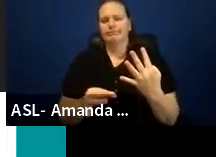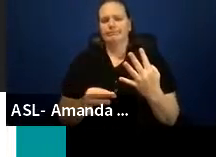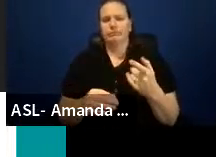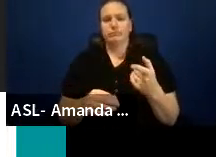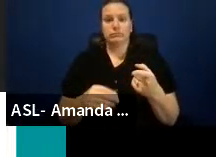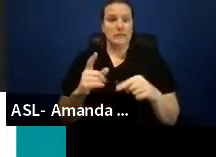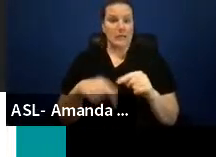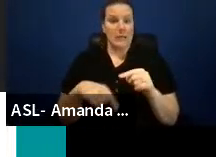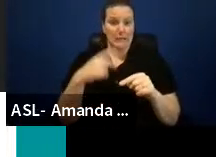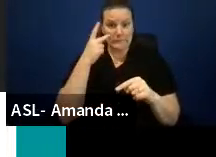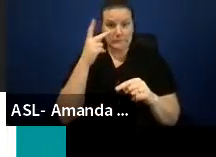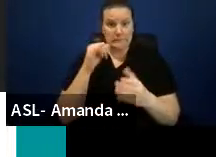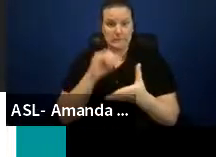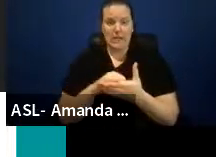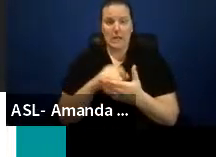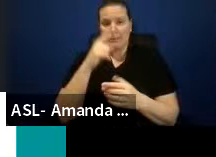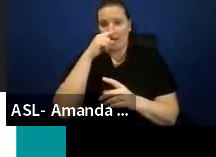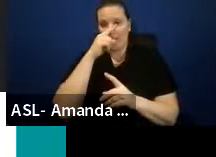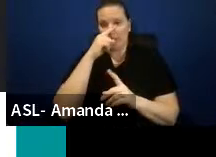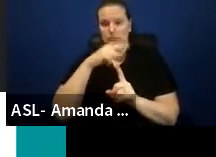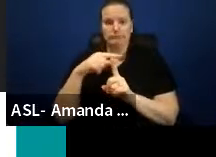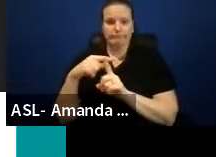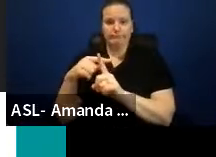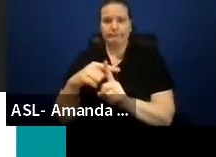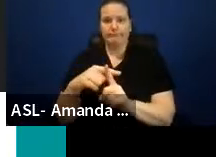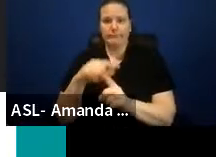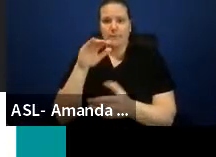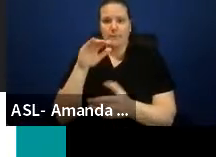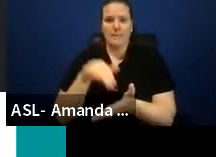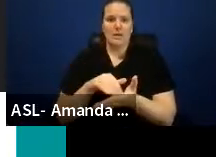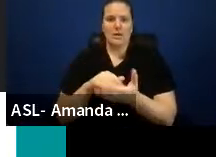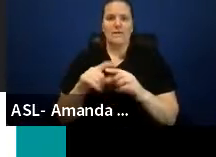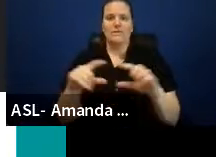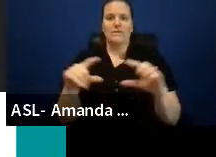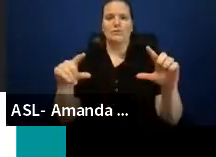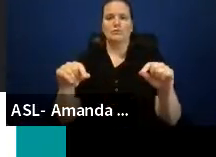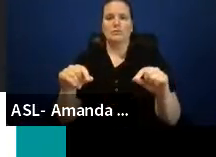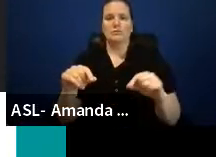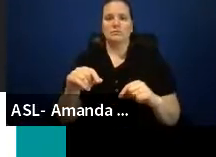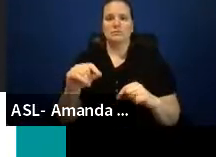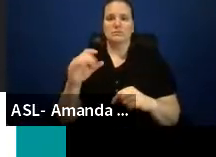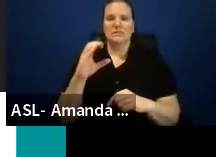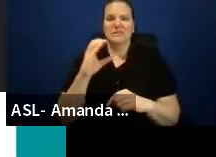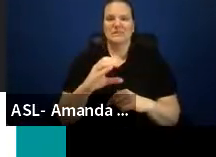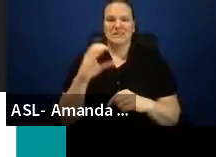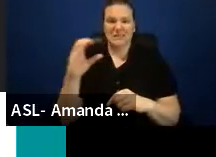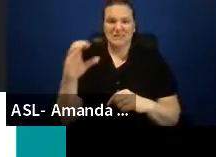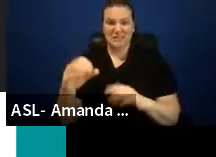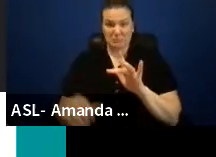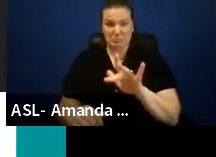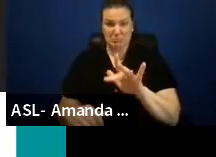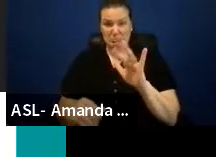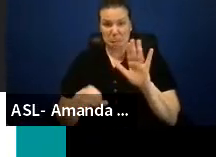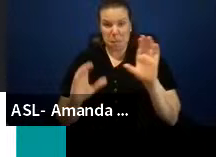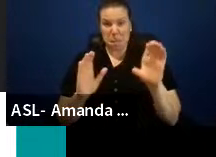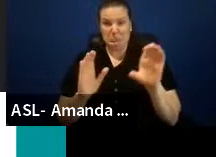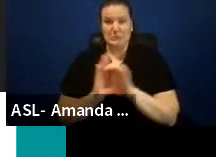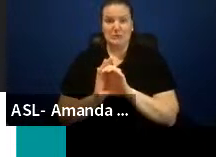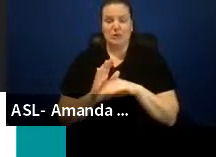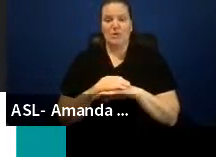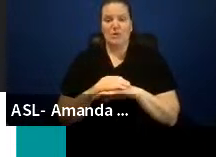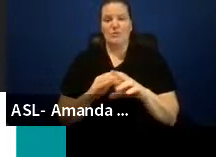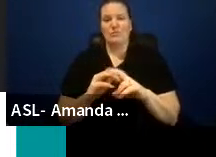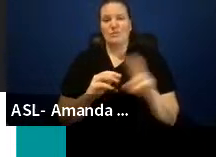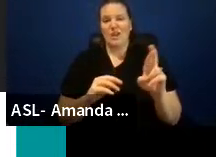see the menu, hover your mouse over the bottom middle of the screen. Click the square CC icon towards the right side